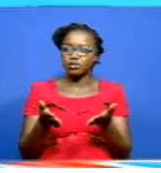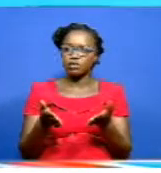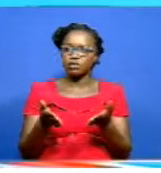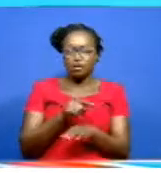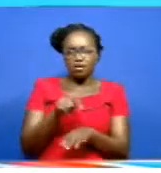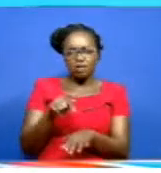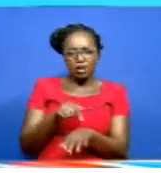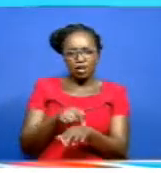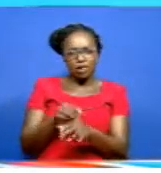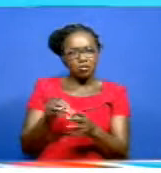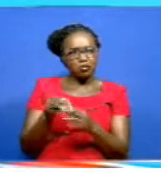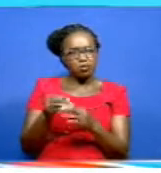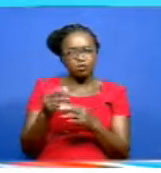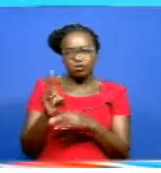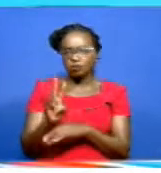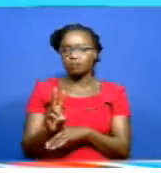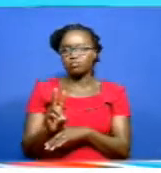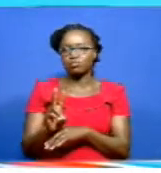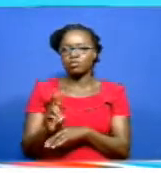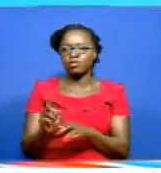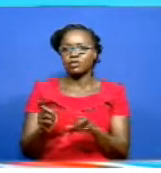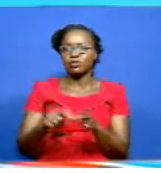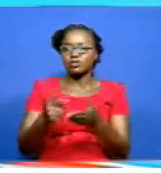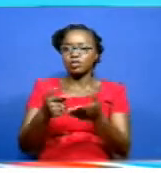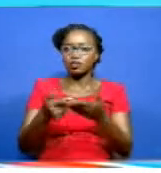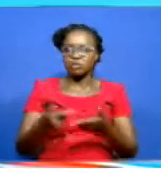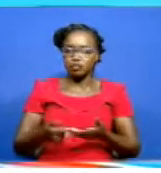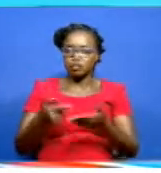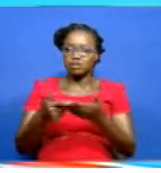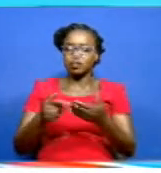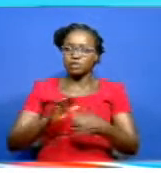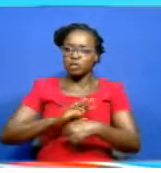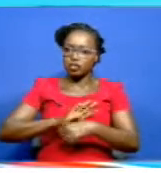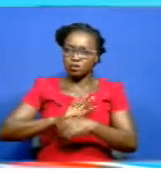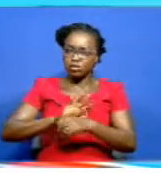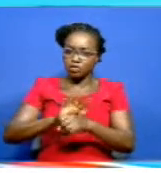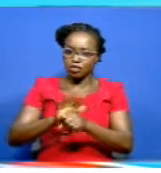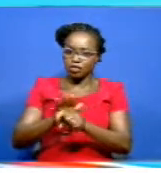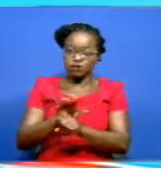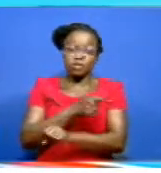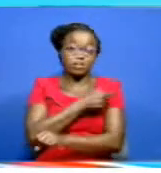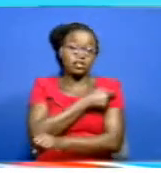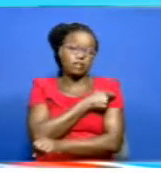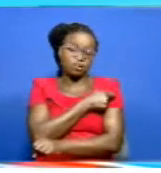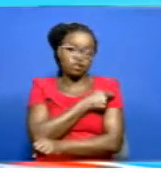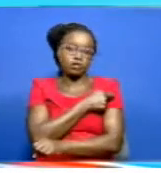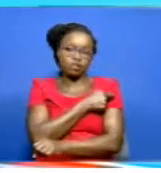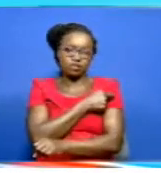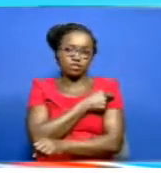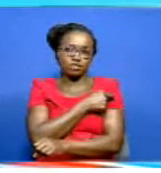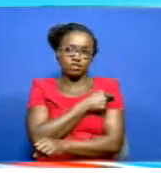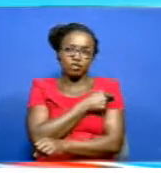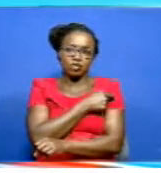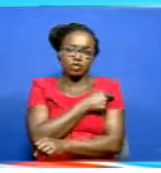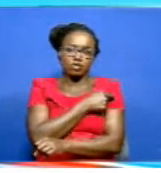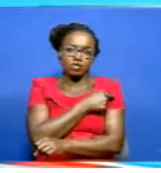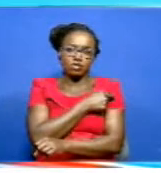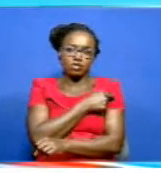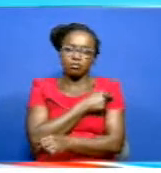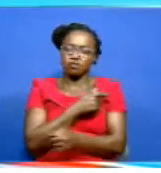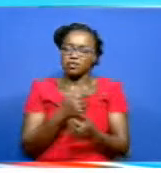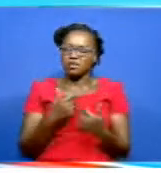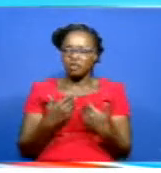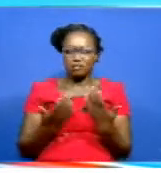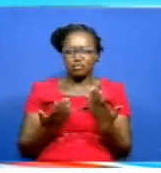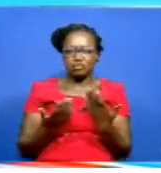two, kindly join me as we discuss COVID-19 vaccine. Of course, we have been having it for roughly a